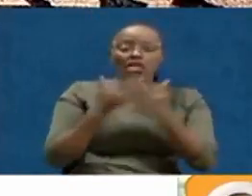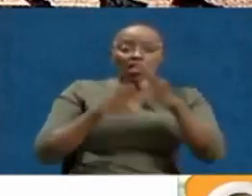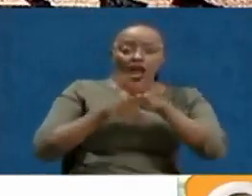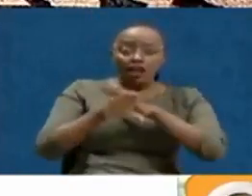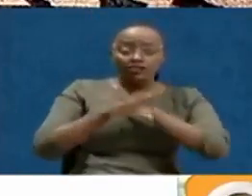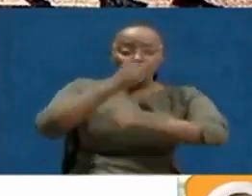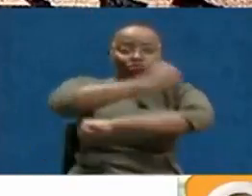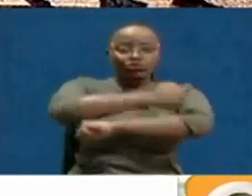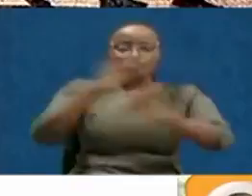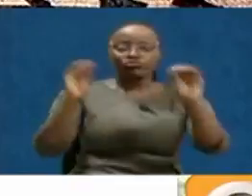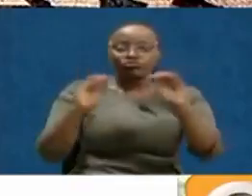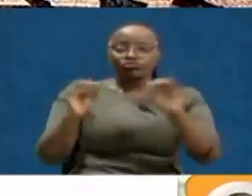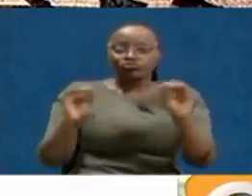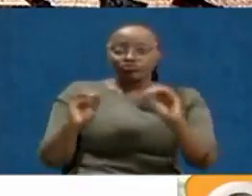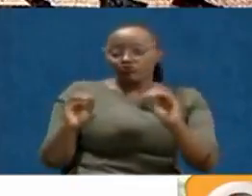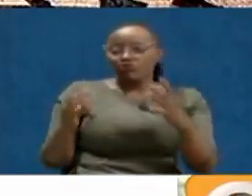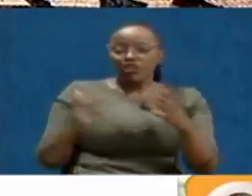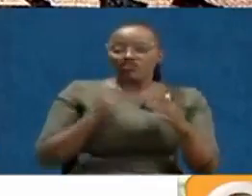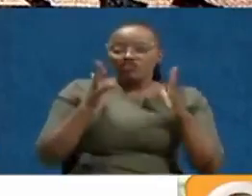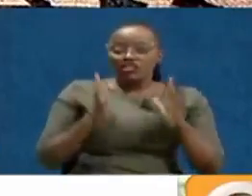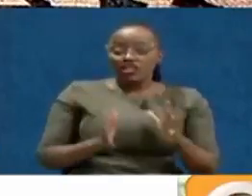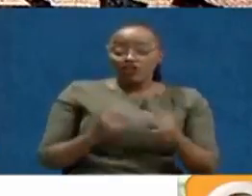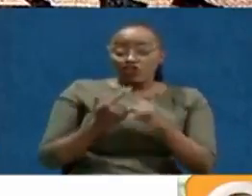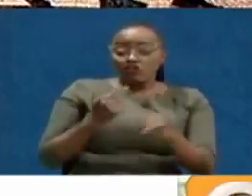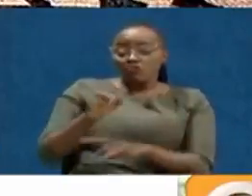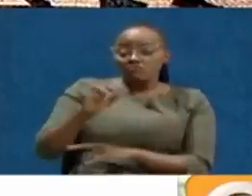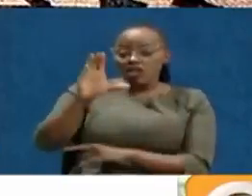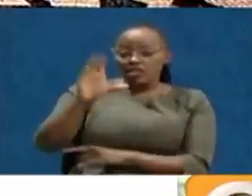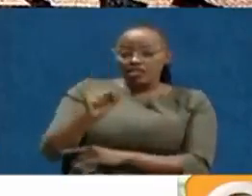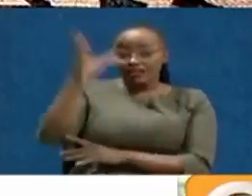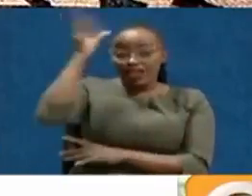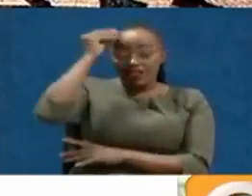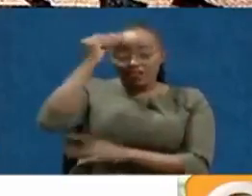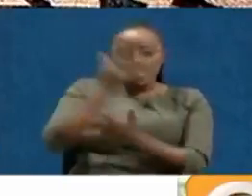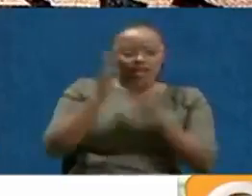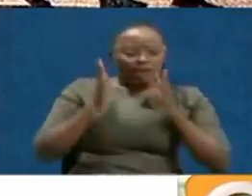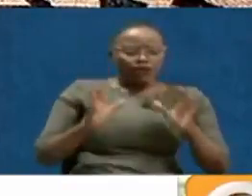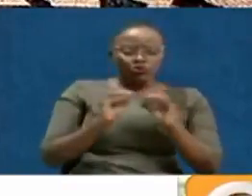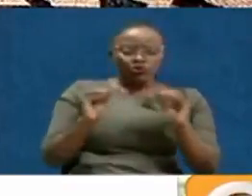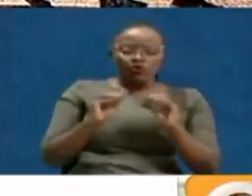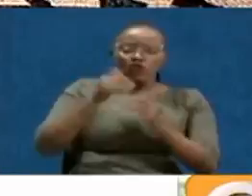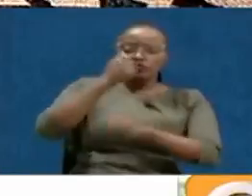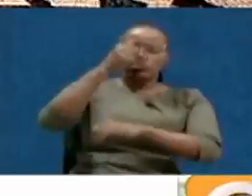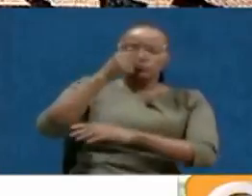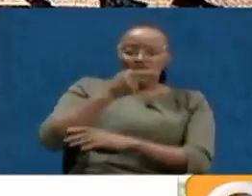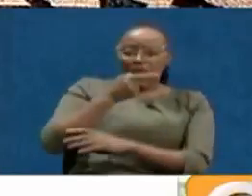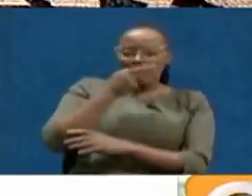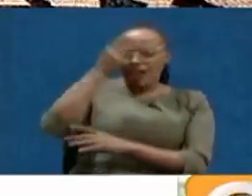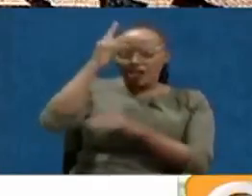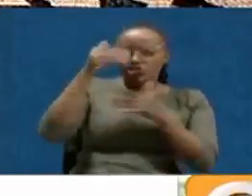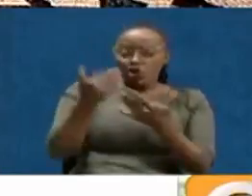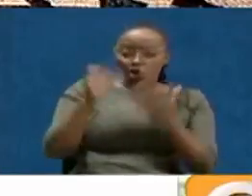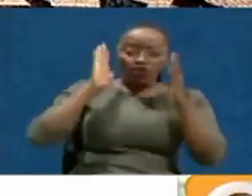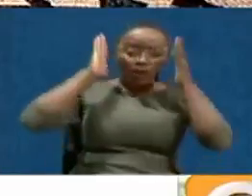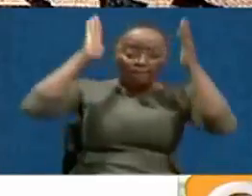to schools for outsiders. According to Professor Magoha, nobody, including parents or the clergy, will be allowed into